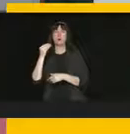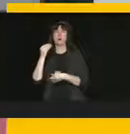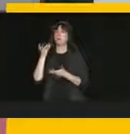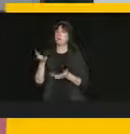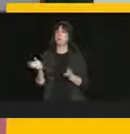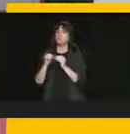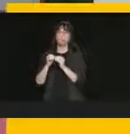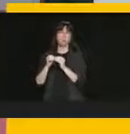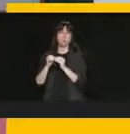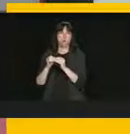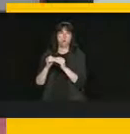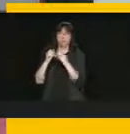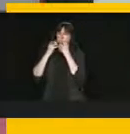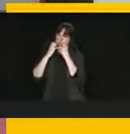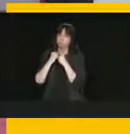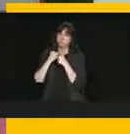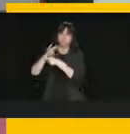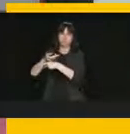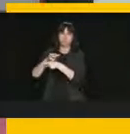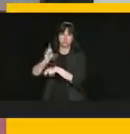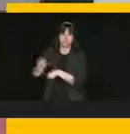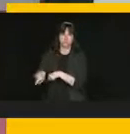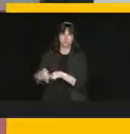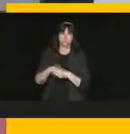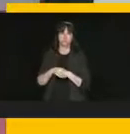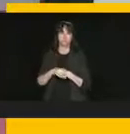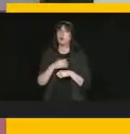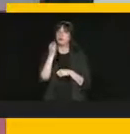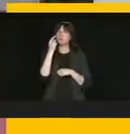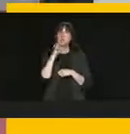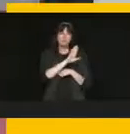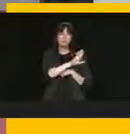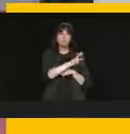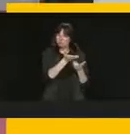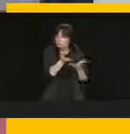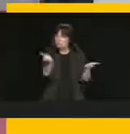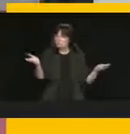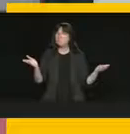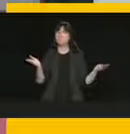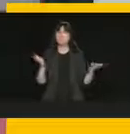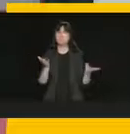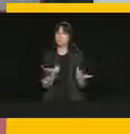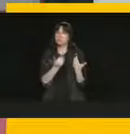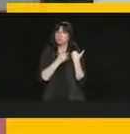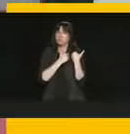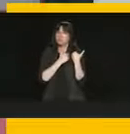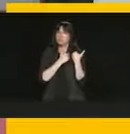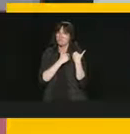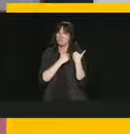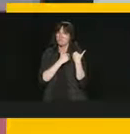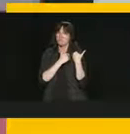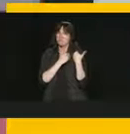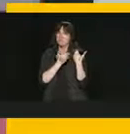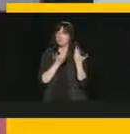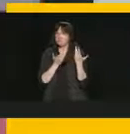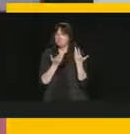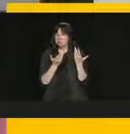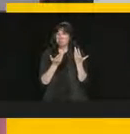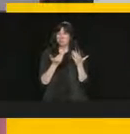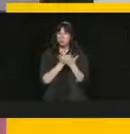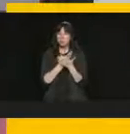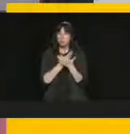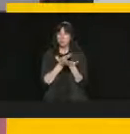more. And as I've already said, every single one of us will decide on how things proceed, how many new cases